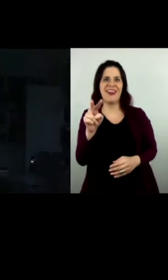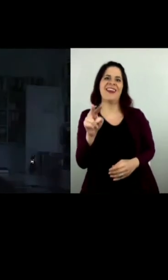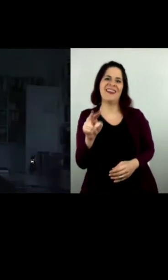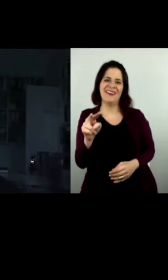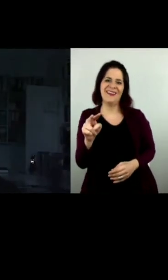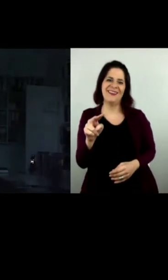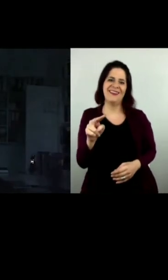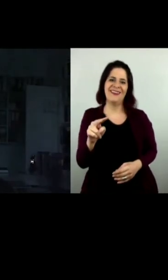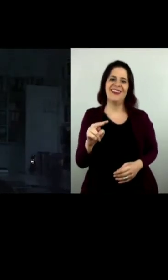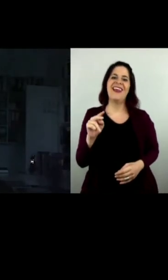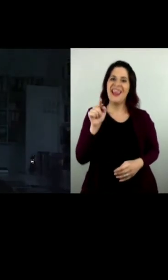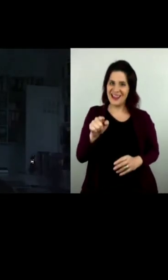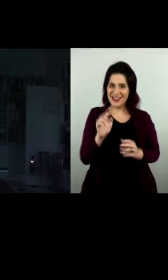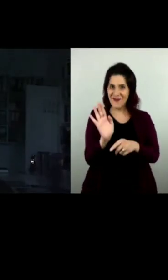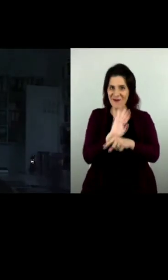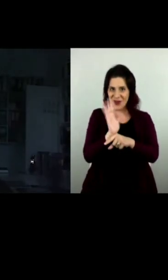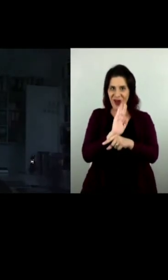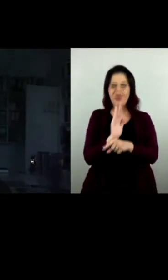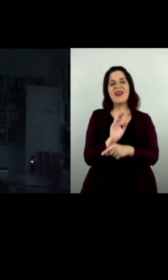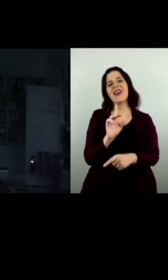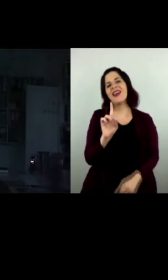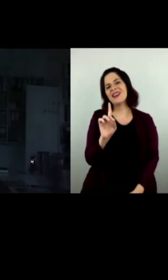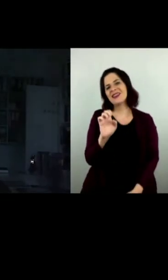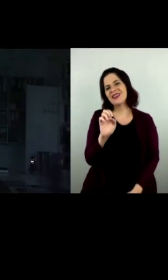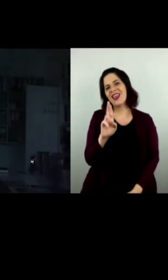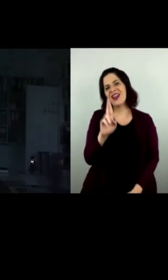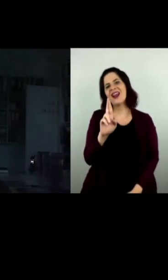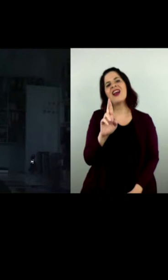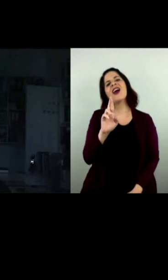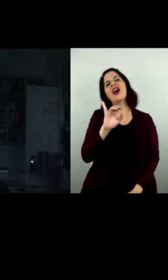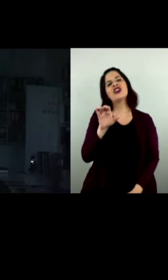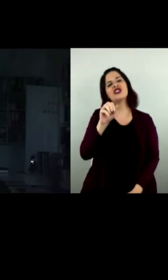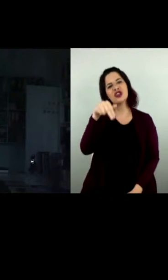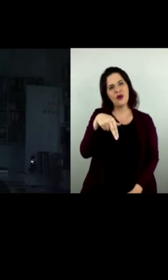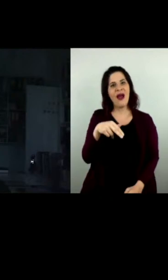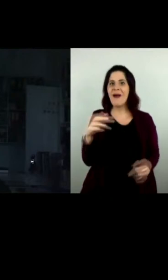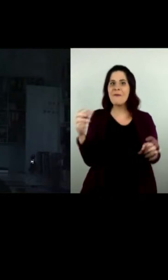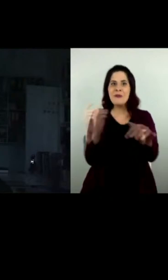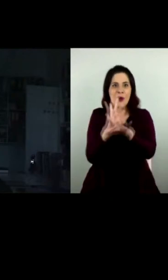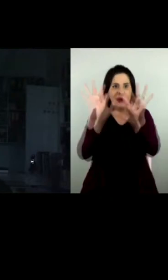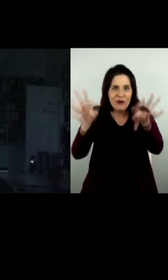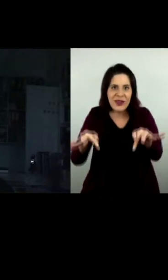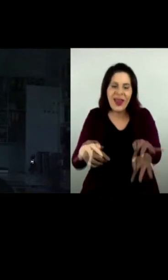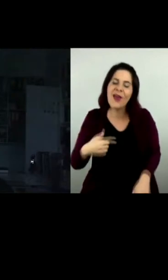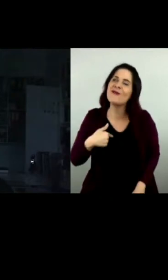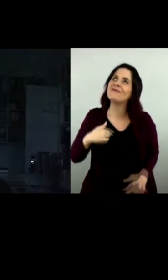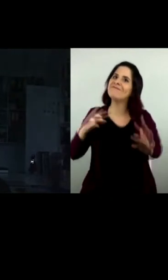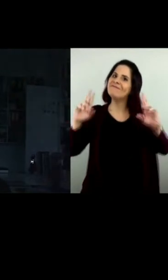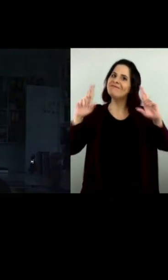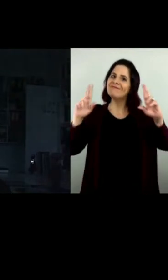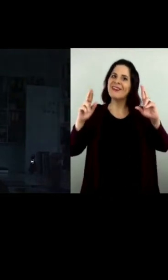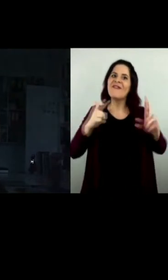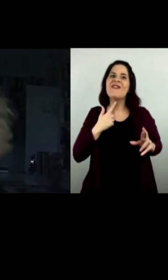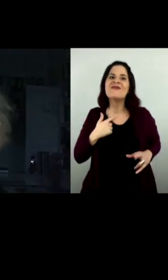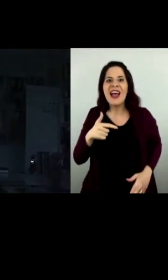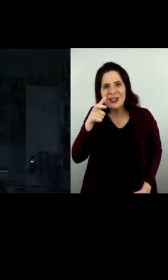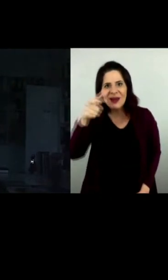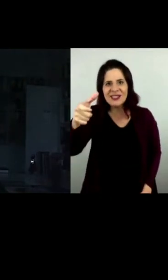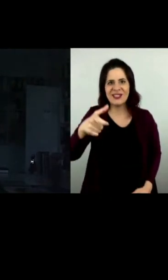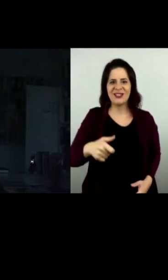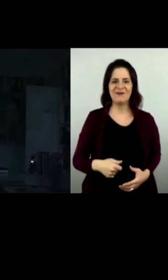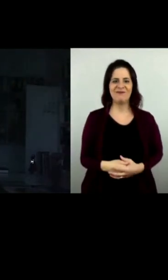finish the Adrian Grierson. Yeah. I hope in the near future. I mean, and I think it's, you know, the other perspectives,